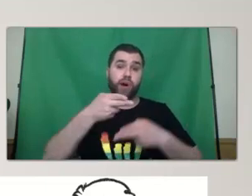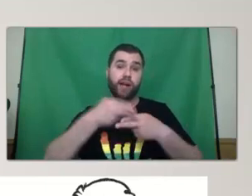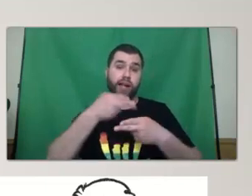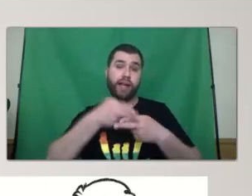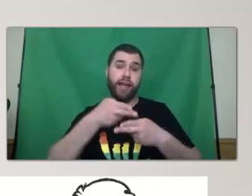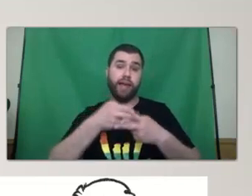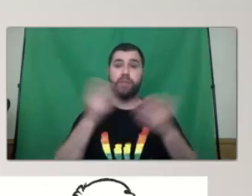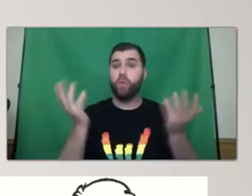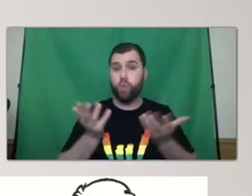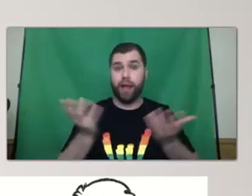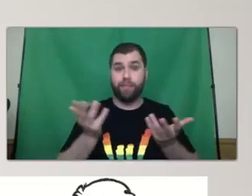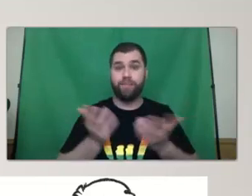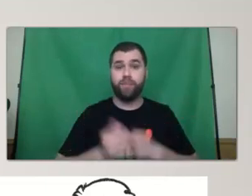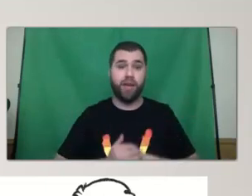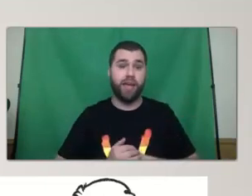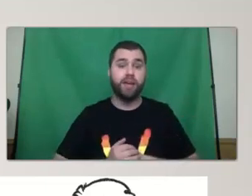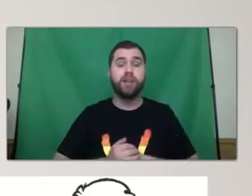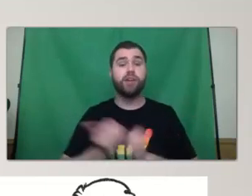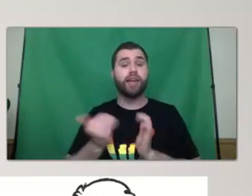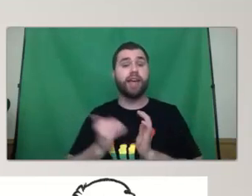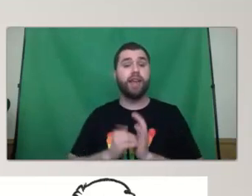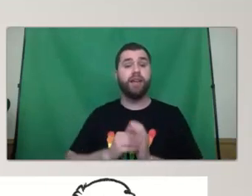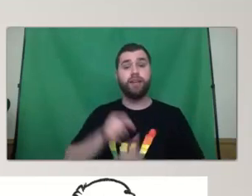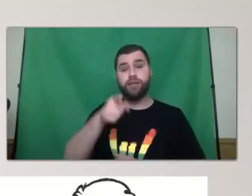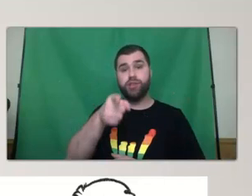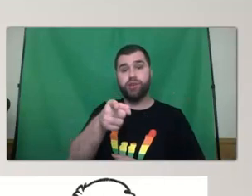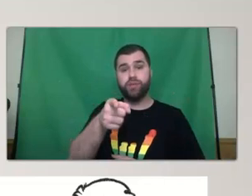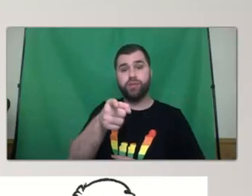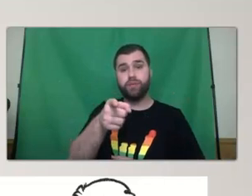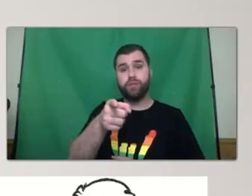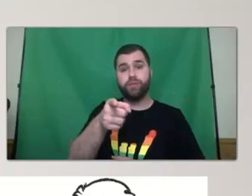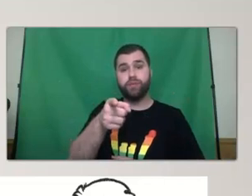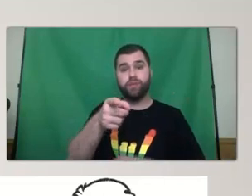your name, what? Okay, so again, you,